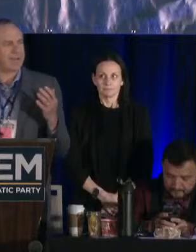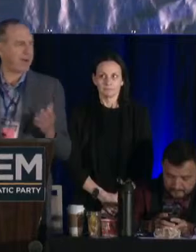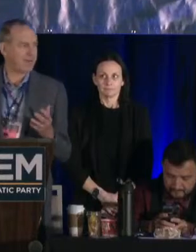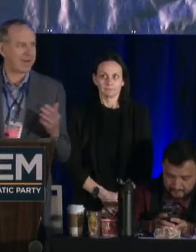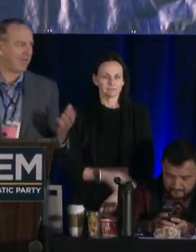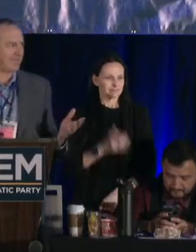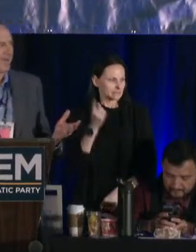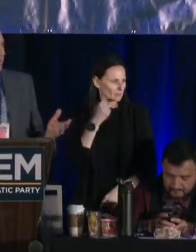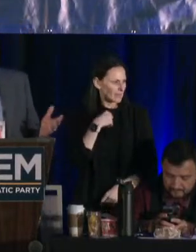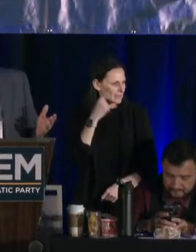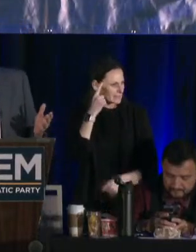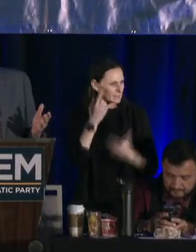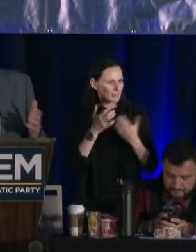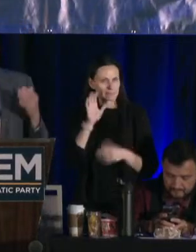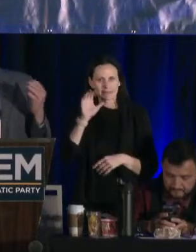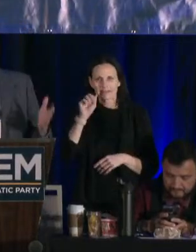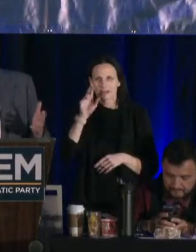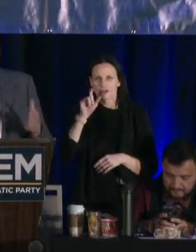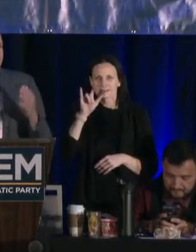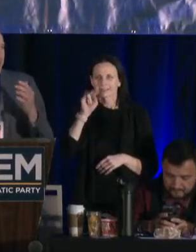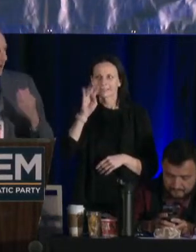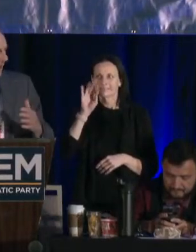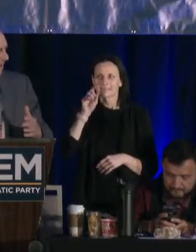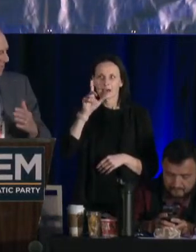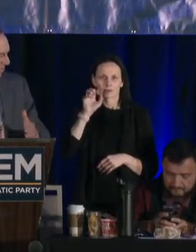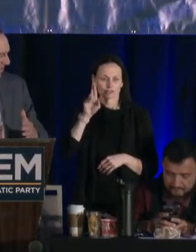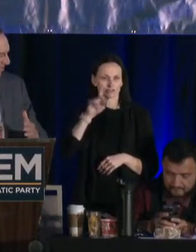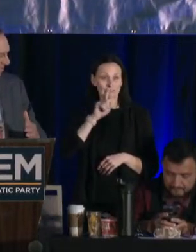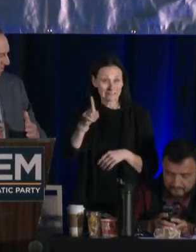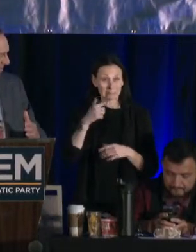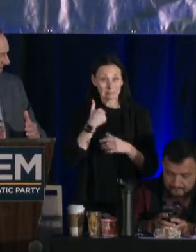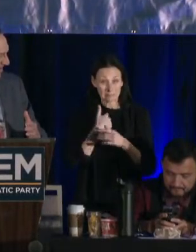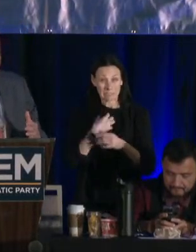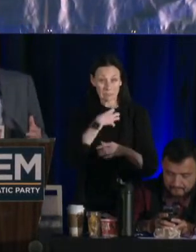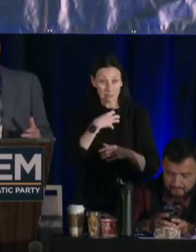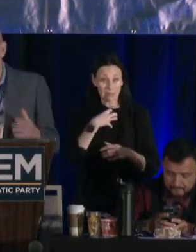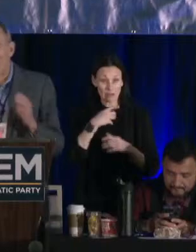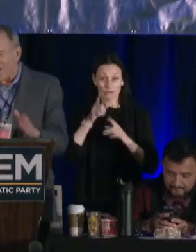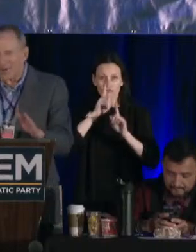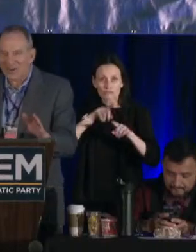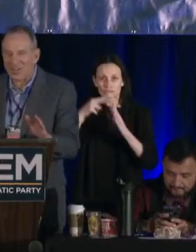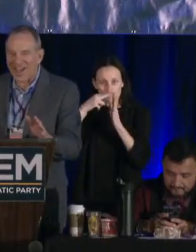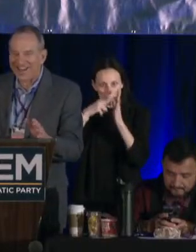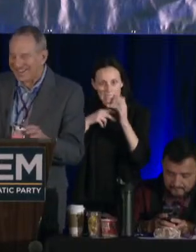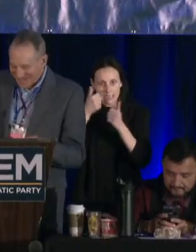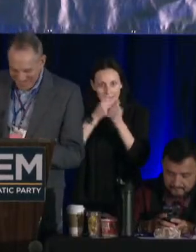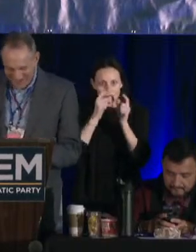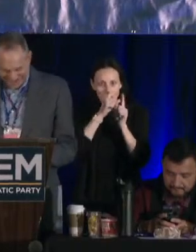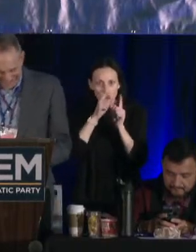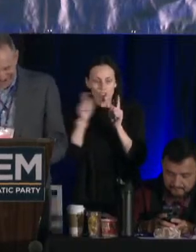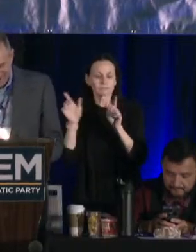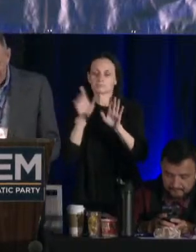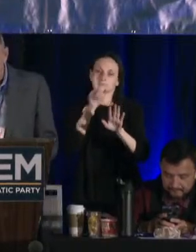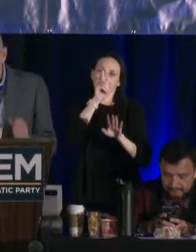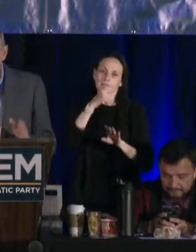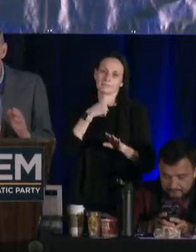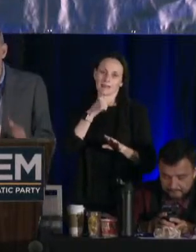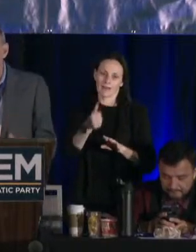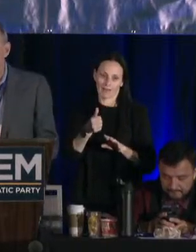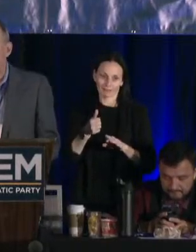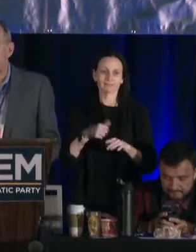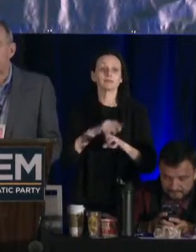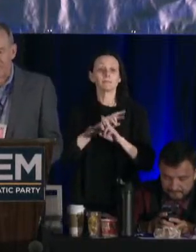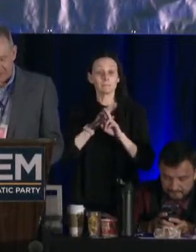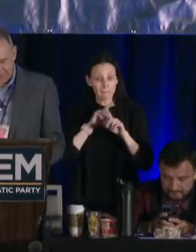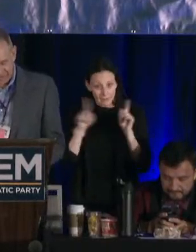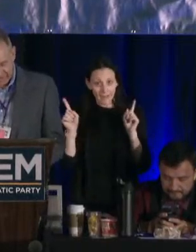somebody, I think it might have been Carolyn Fowler, once complained about me reading every word of the report. So we're not going to do that. But we do have